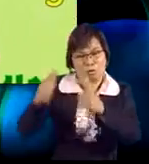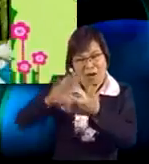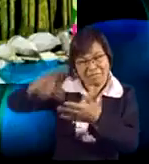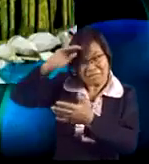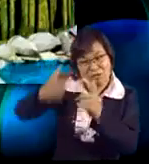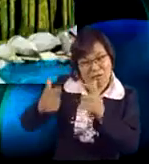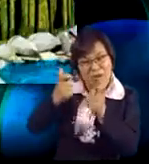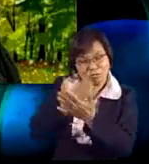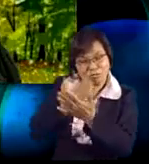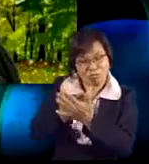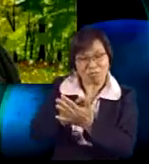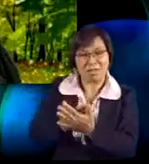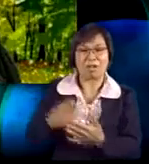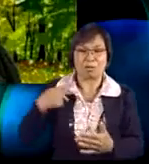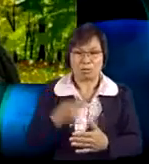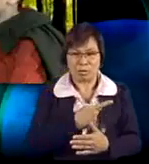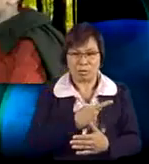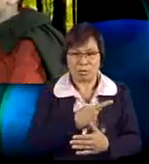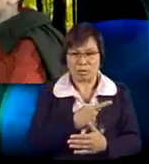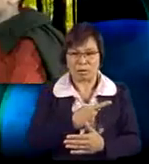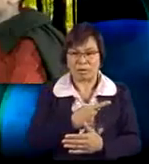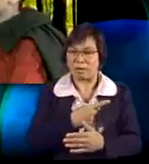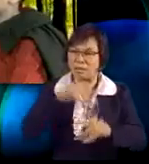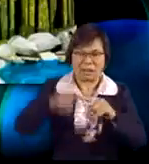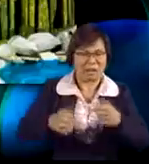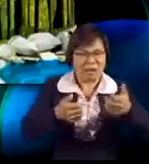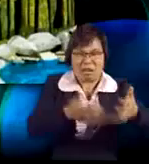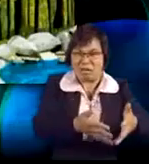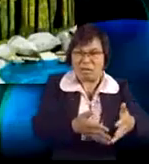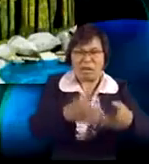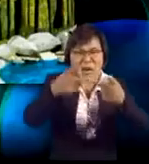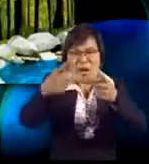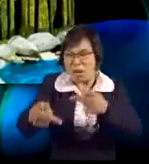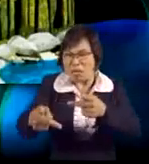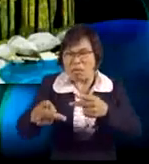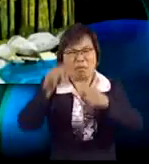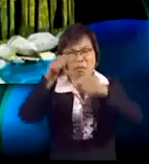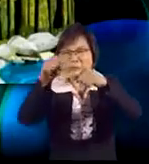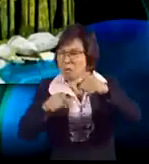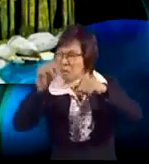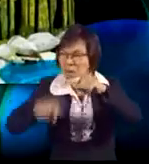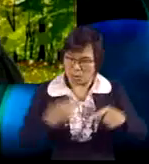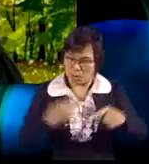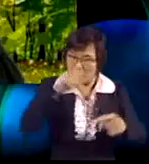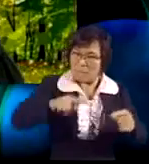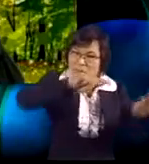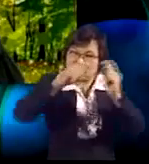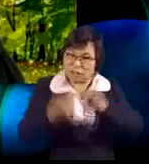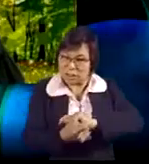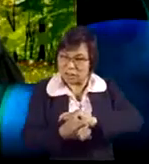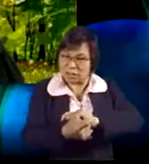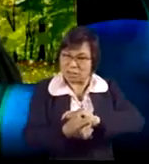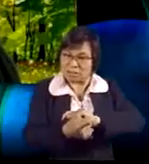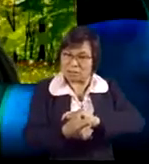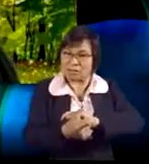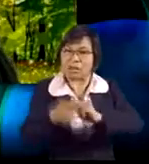denominator. Good, you are a fast learner, Nick. Remember, we can't leave your answer as an improper